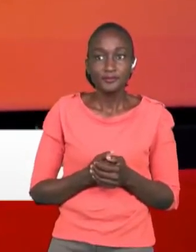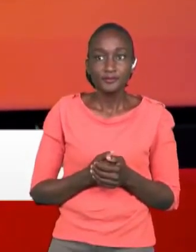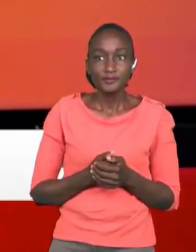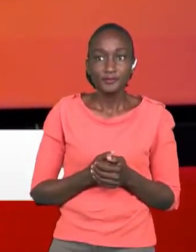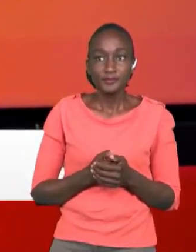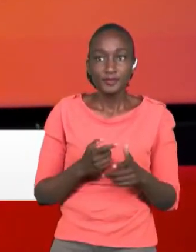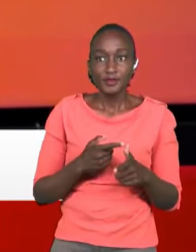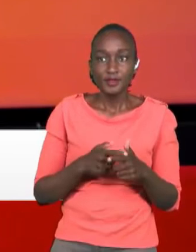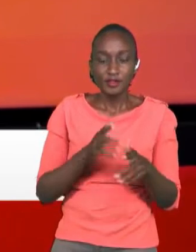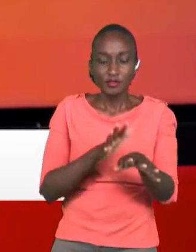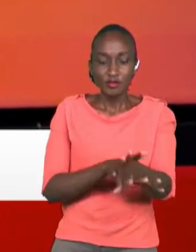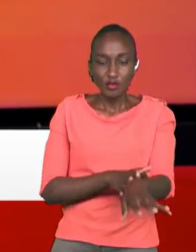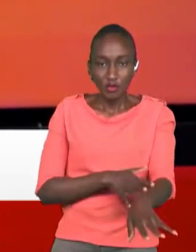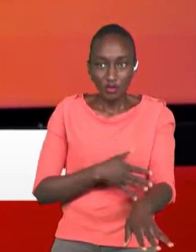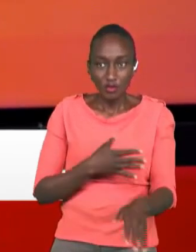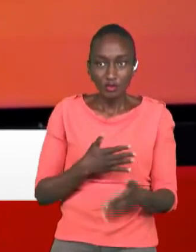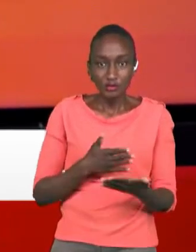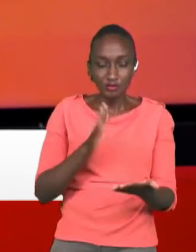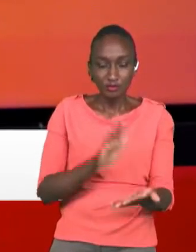Mm-hmm. Then slow.